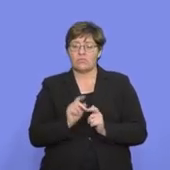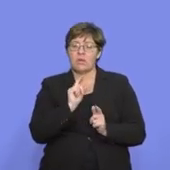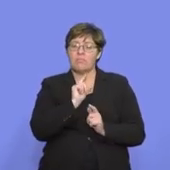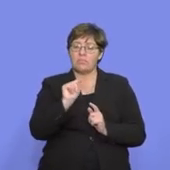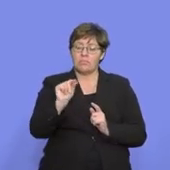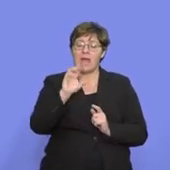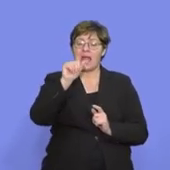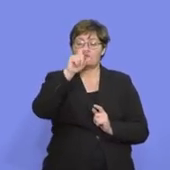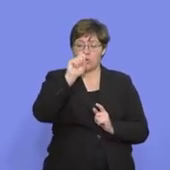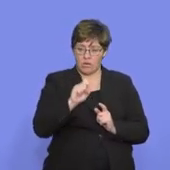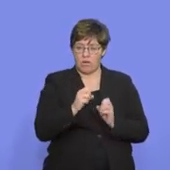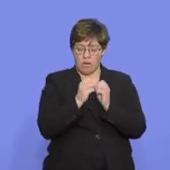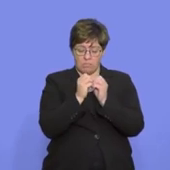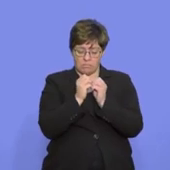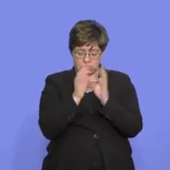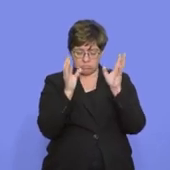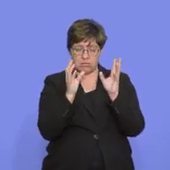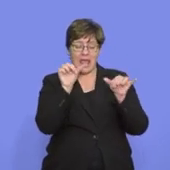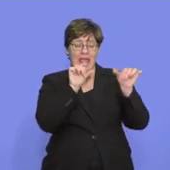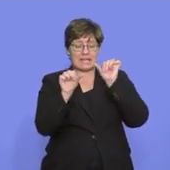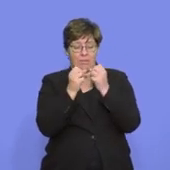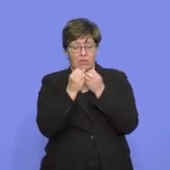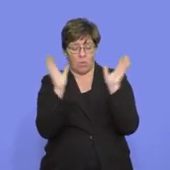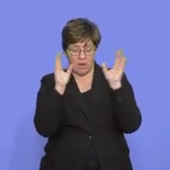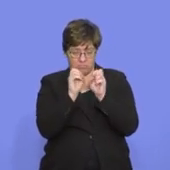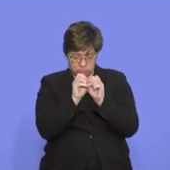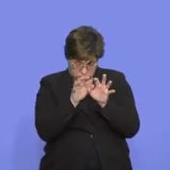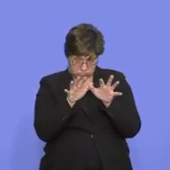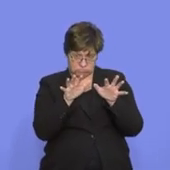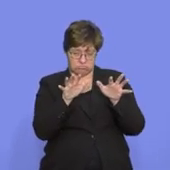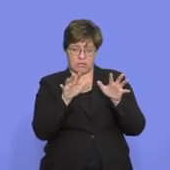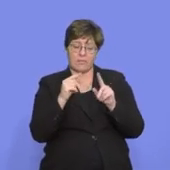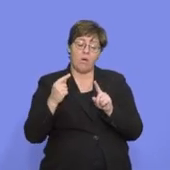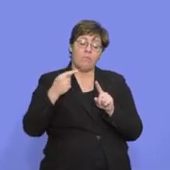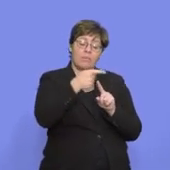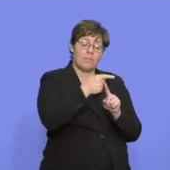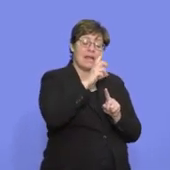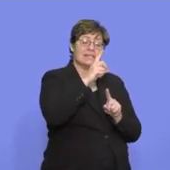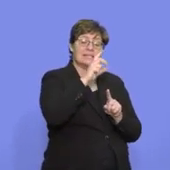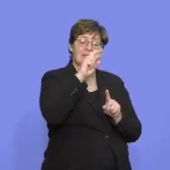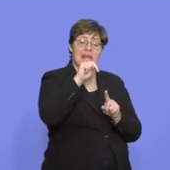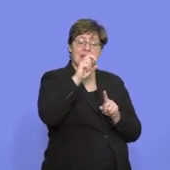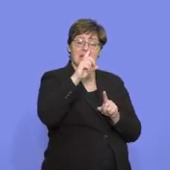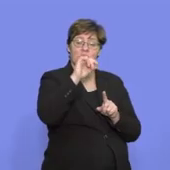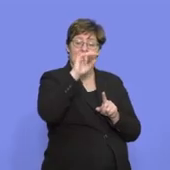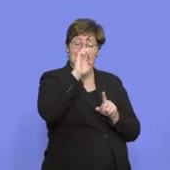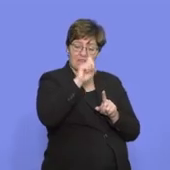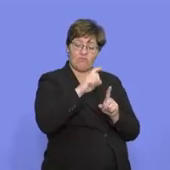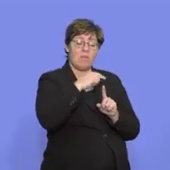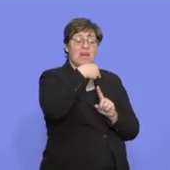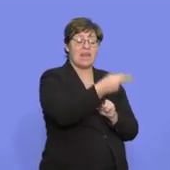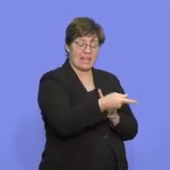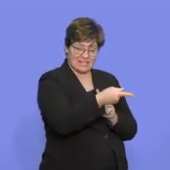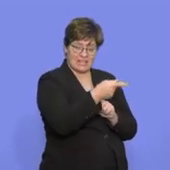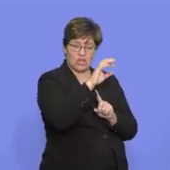And it bursts open, releasing these chemicals, and these chemicals move to the dendrite of the next neuron, right? It makes a